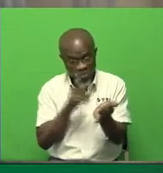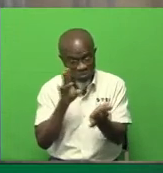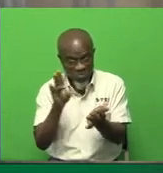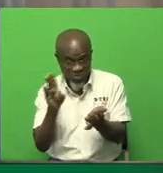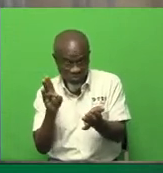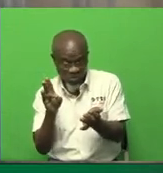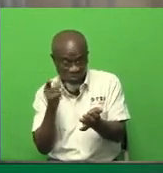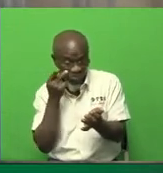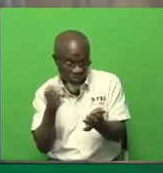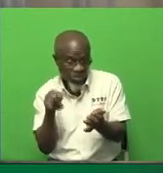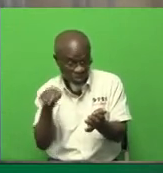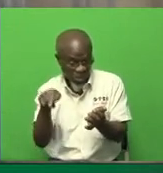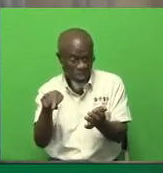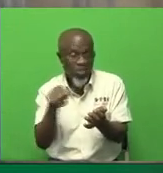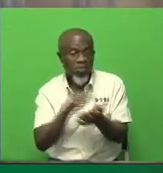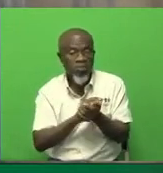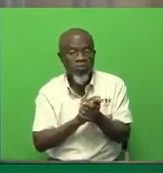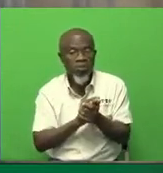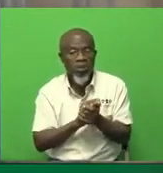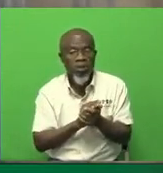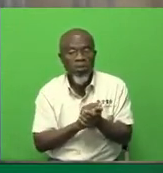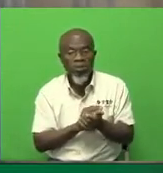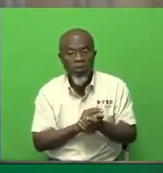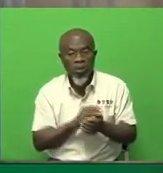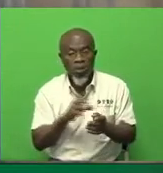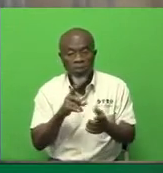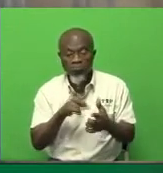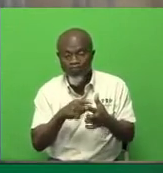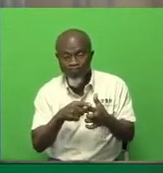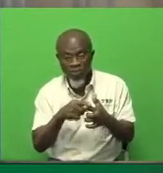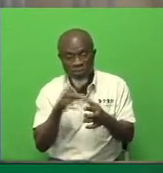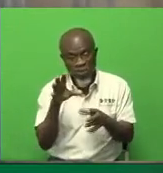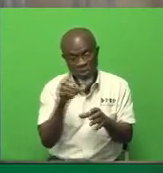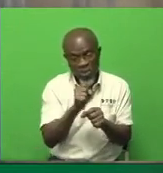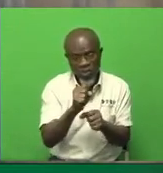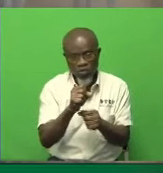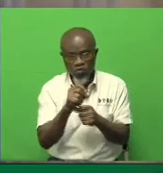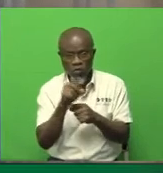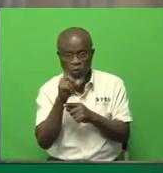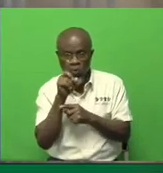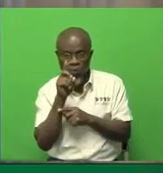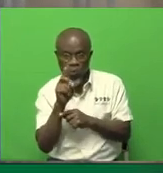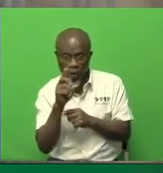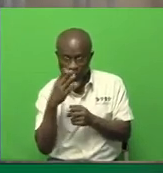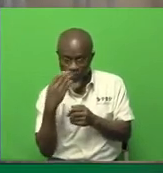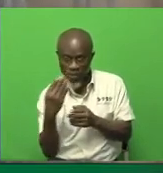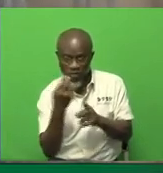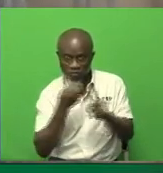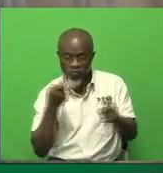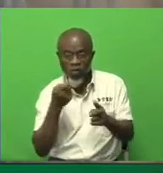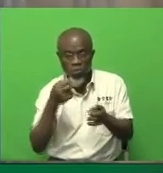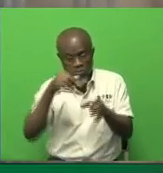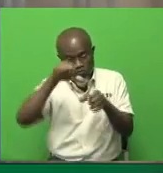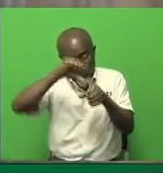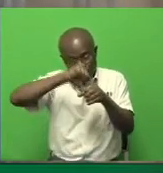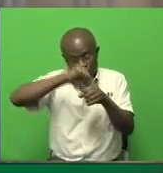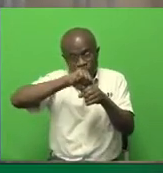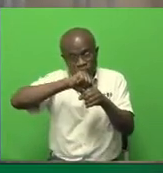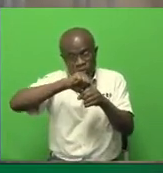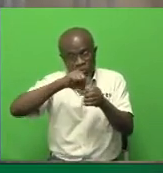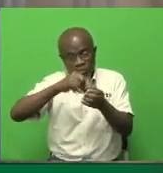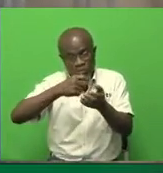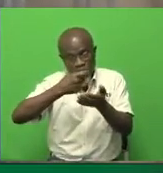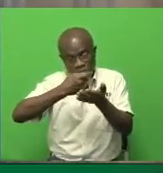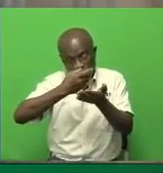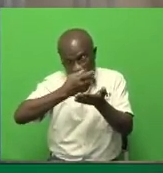book and they plan to take over 1 billion from The increased fuel prices well what do they offer instead some